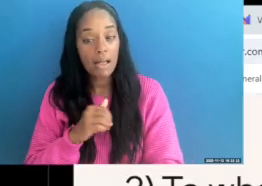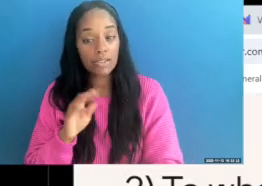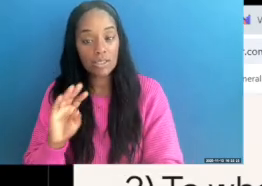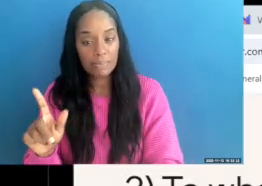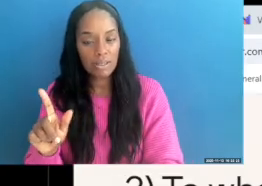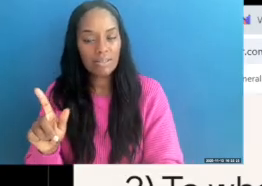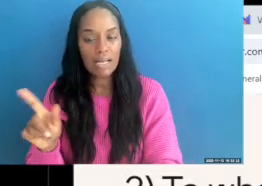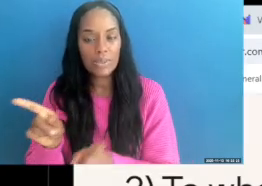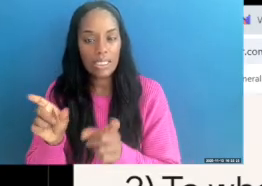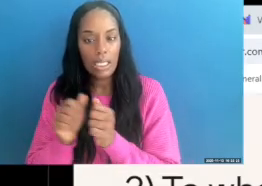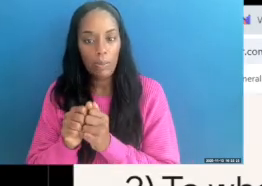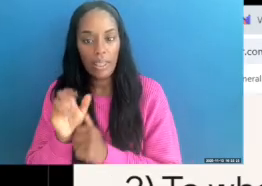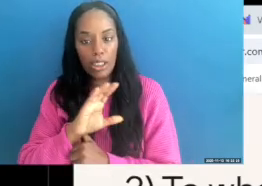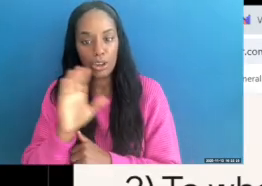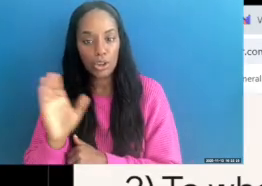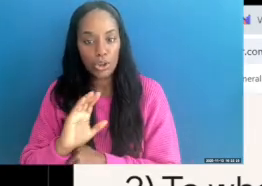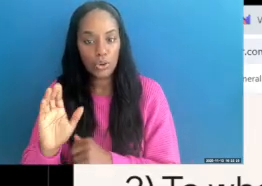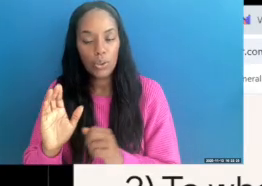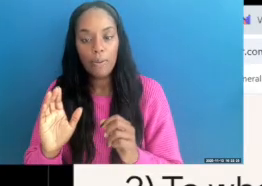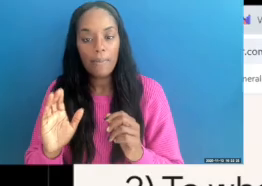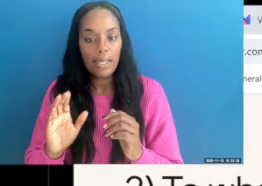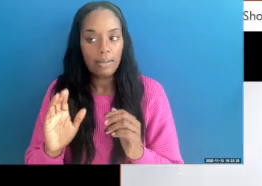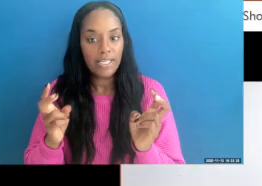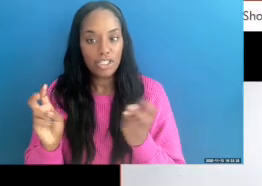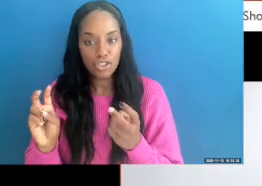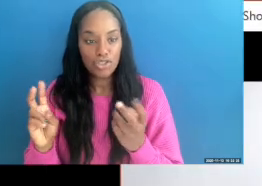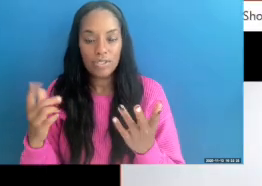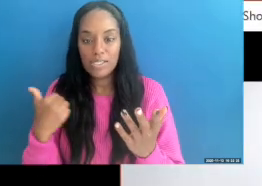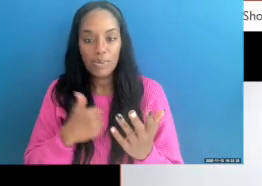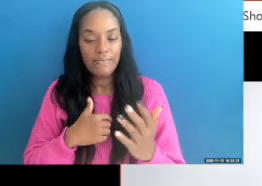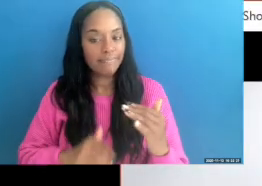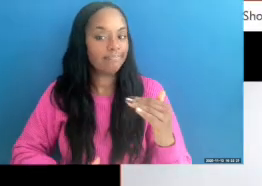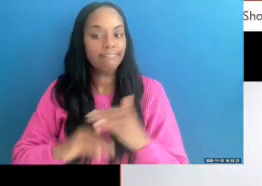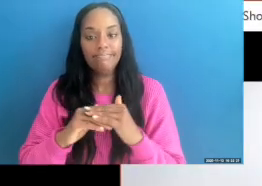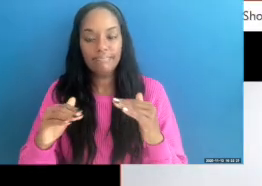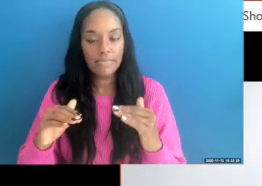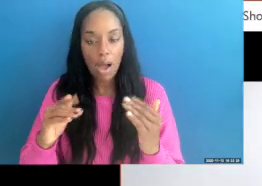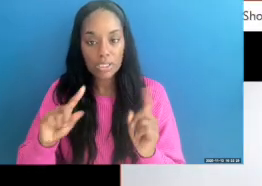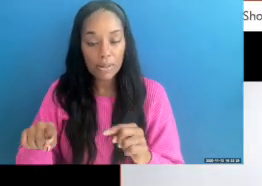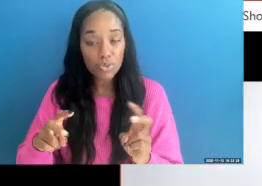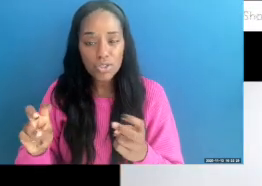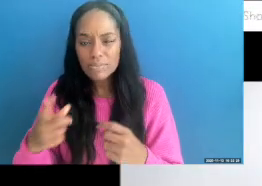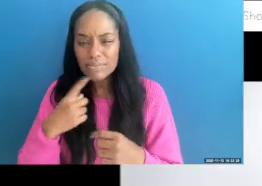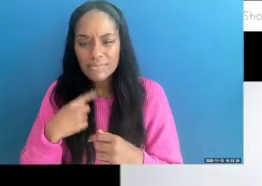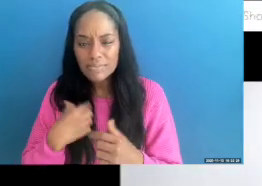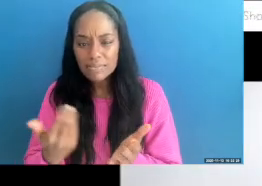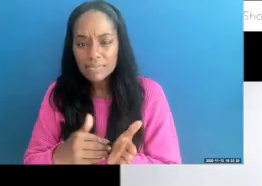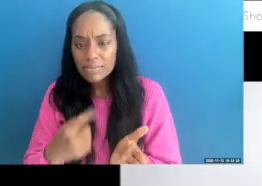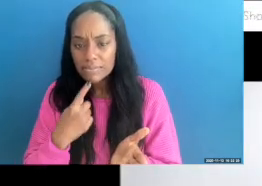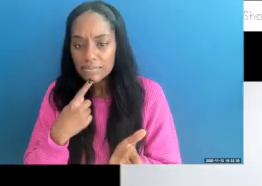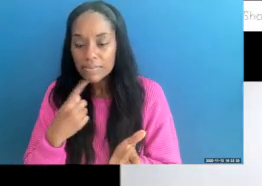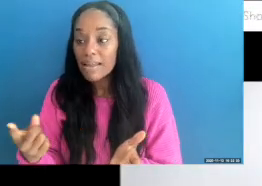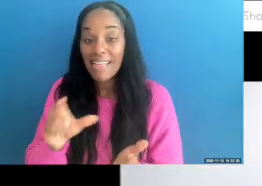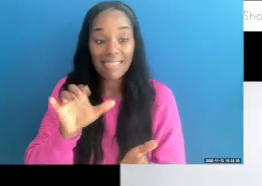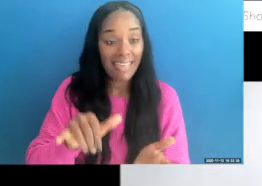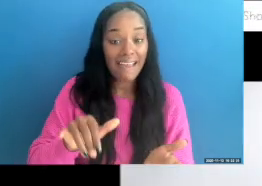My apologies, Bill. I was dealing with a quick Zoom issue because we hit capacity and I was responding. What's your question again?